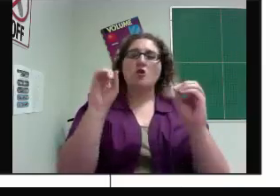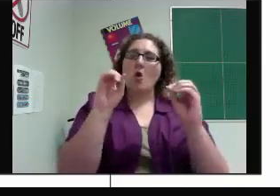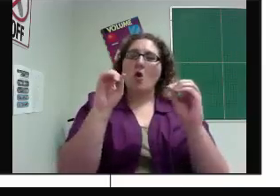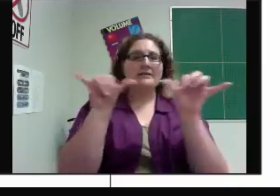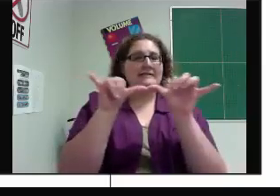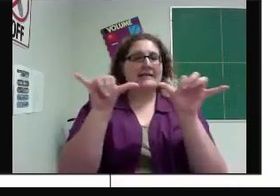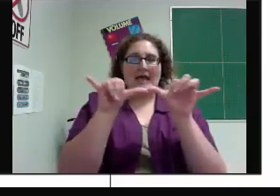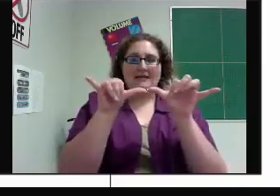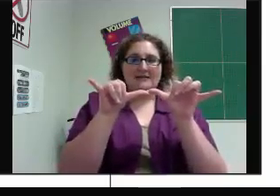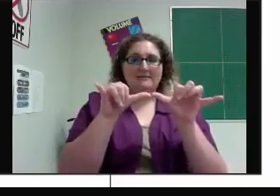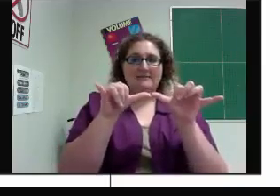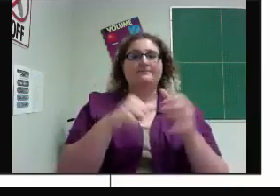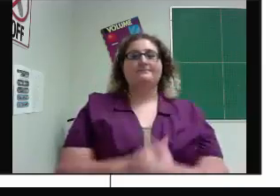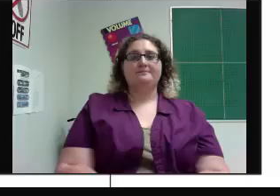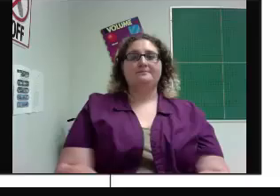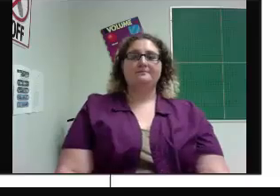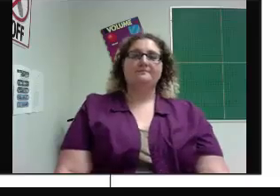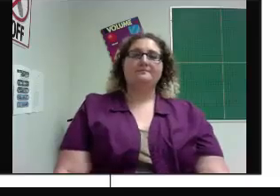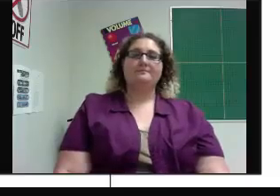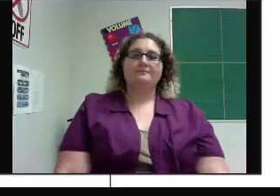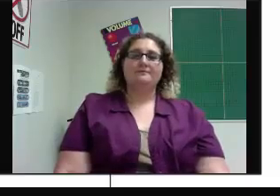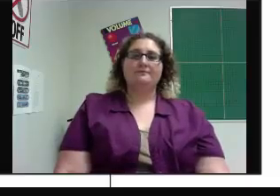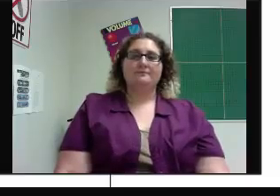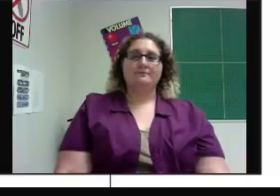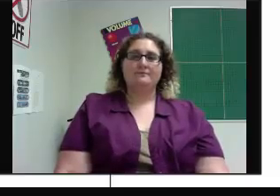So, location,